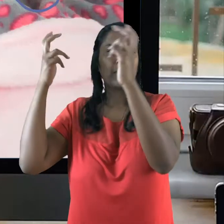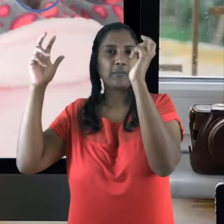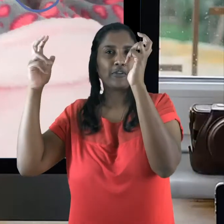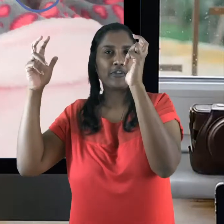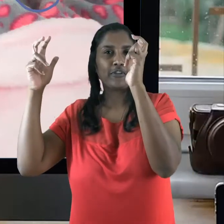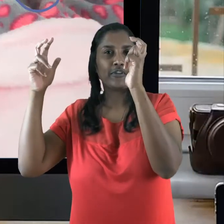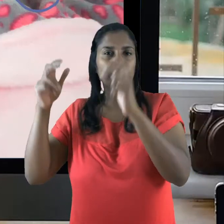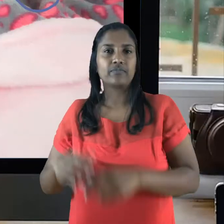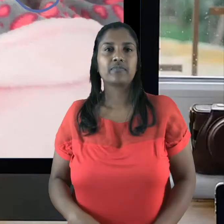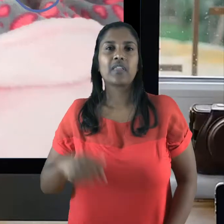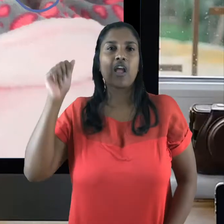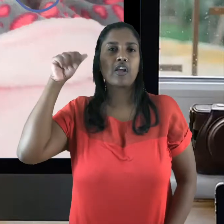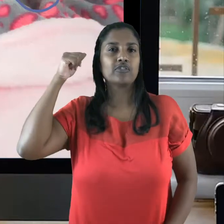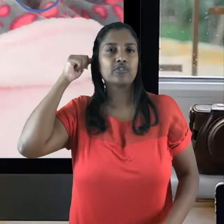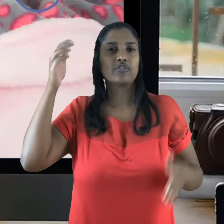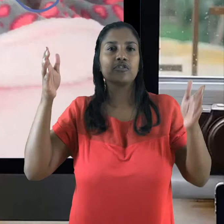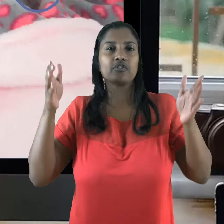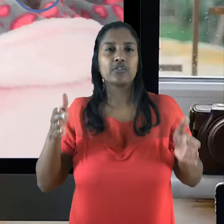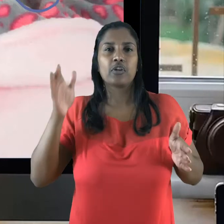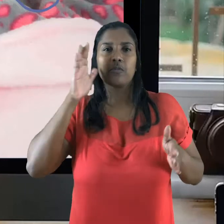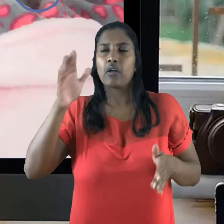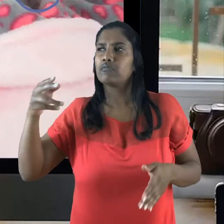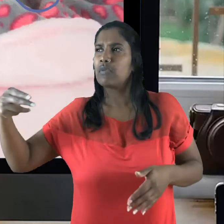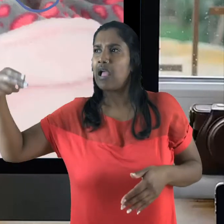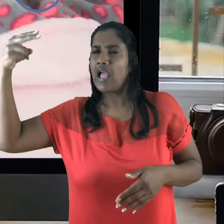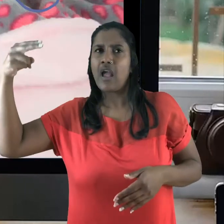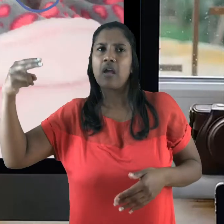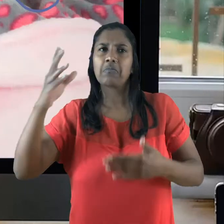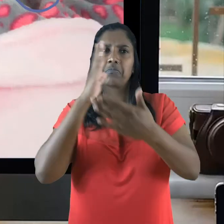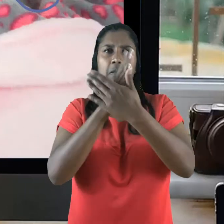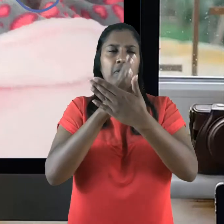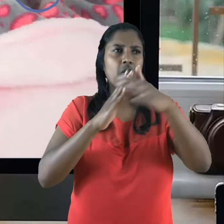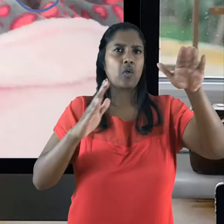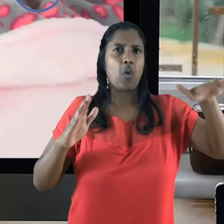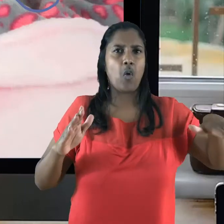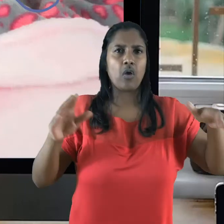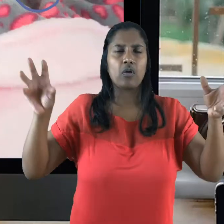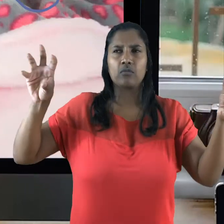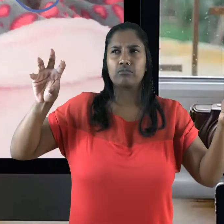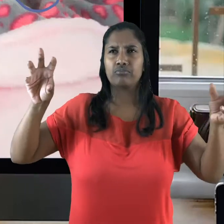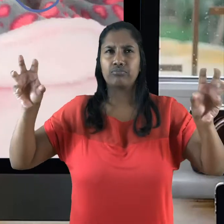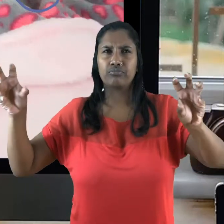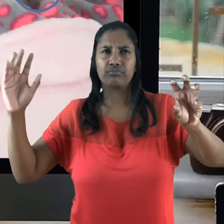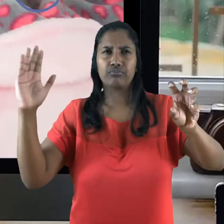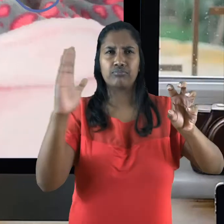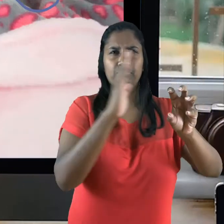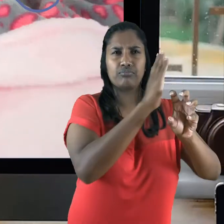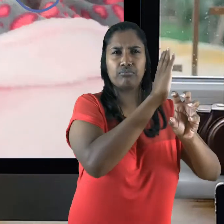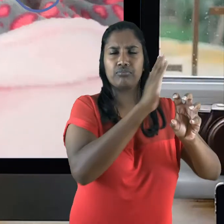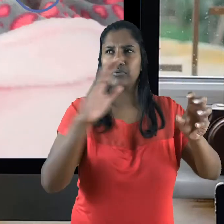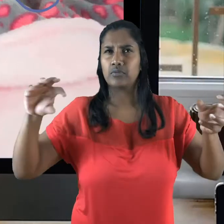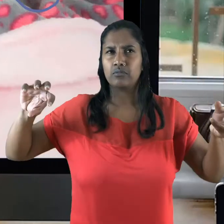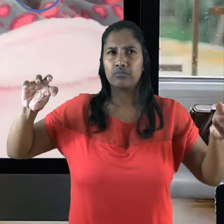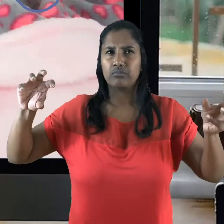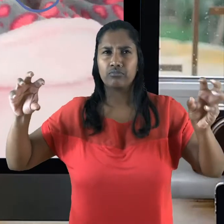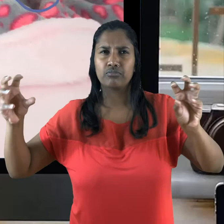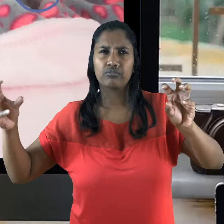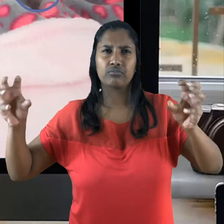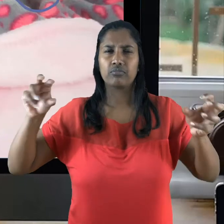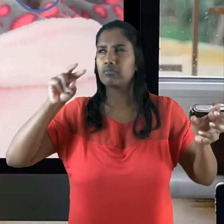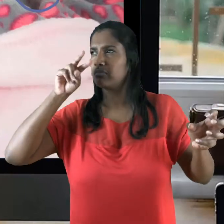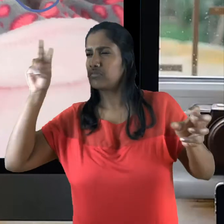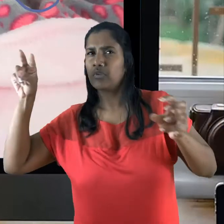each headphone high, mid, and low-pitched sounds at different loudness levels. The audiologist will then be able to